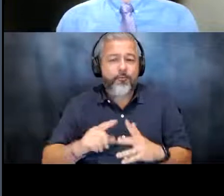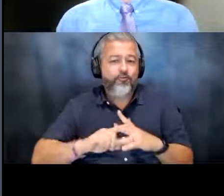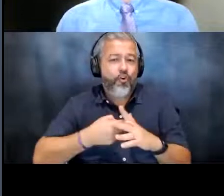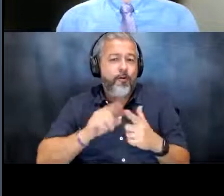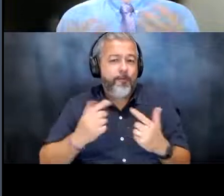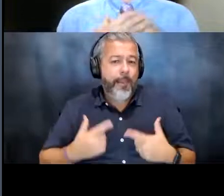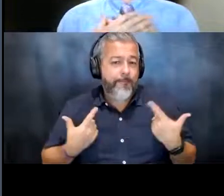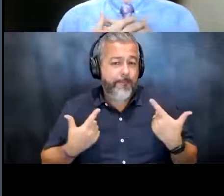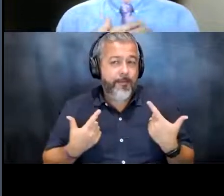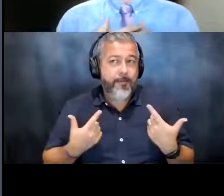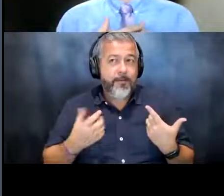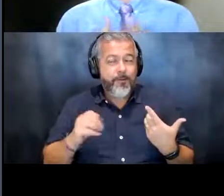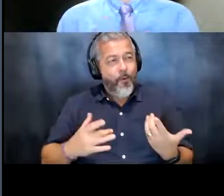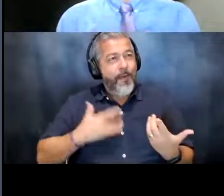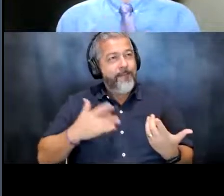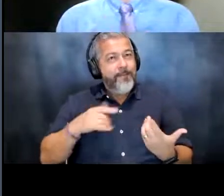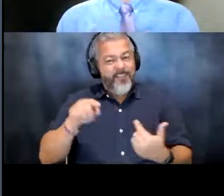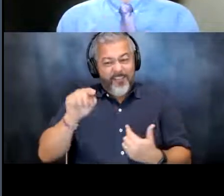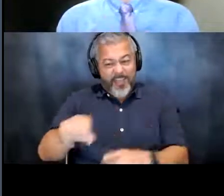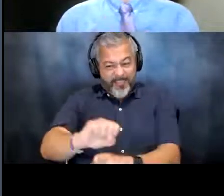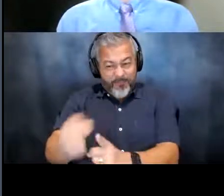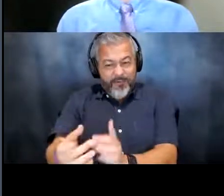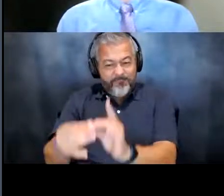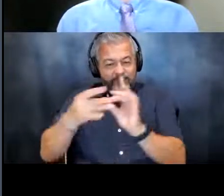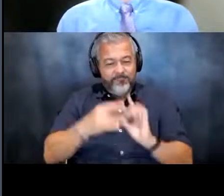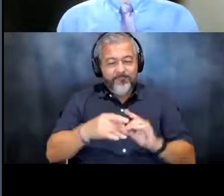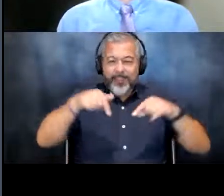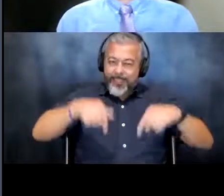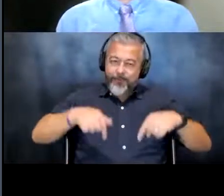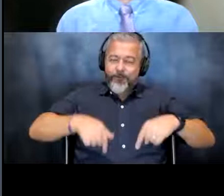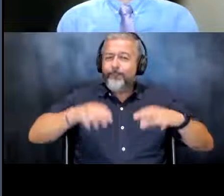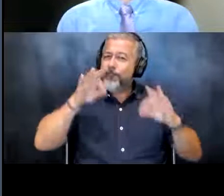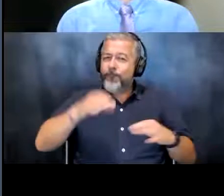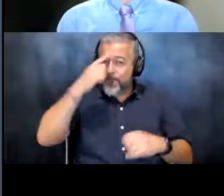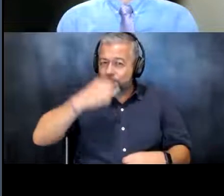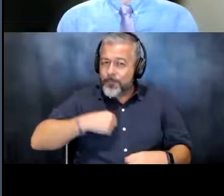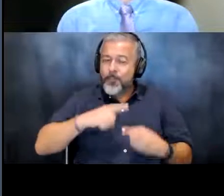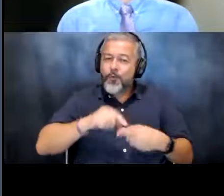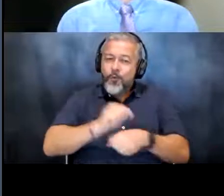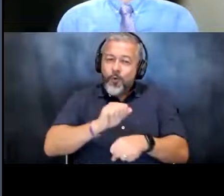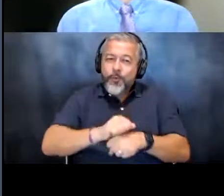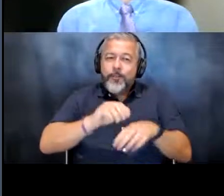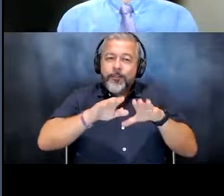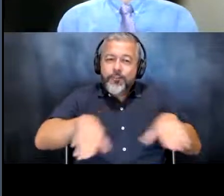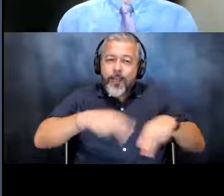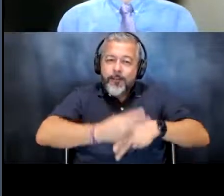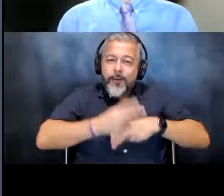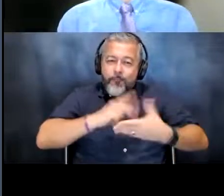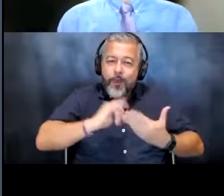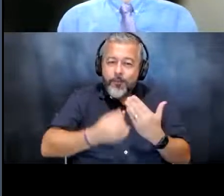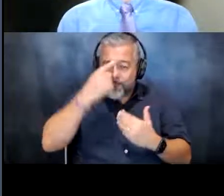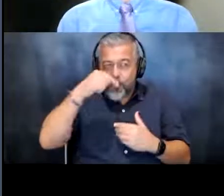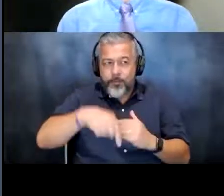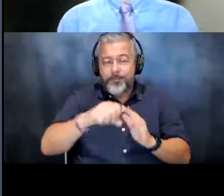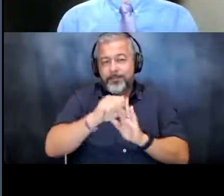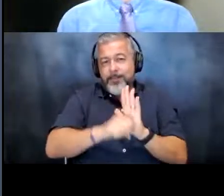place for me to be than right here working in childcare projects for the state. It's just such a